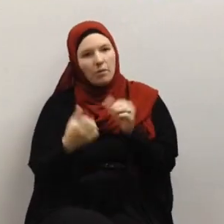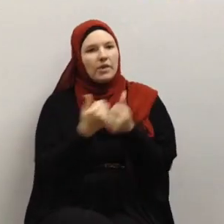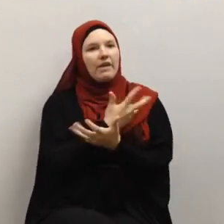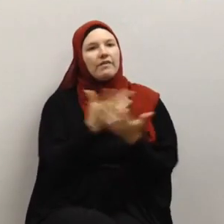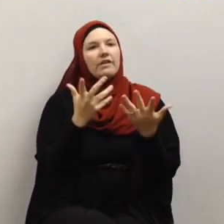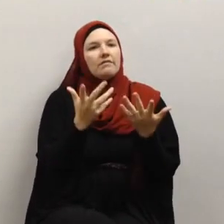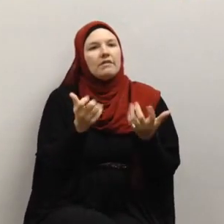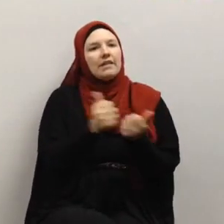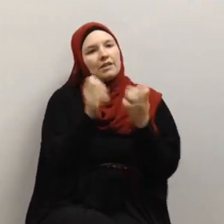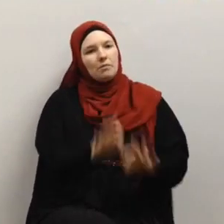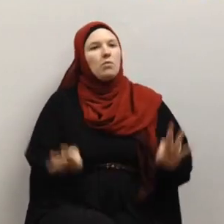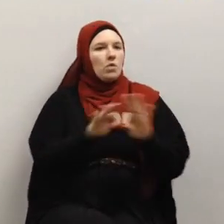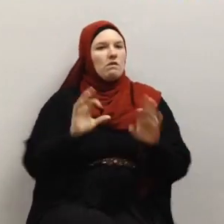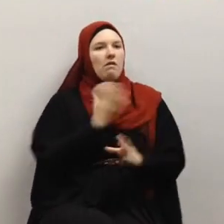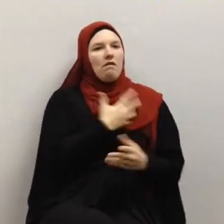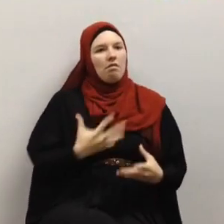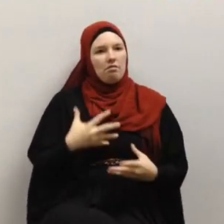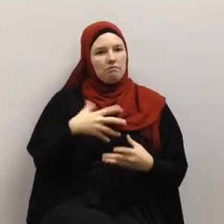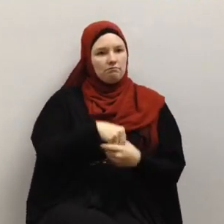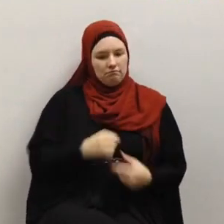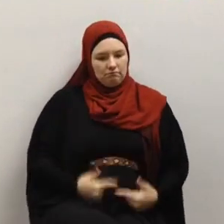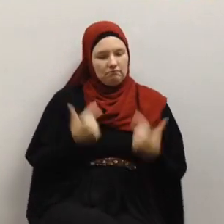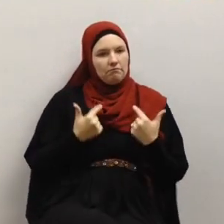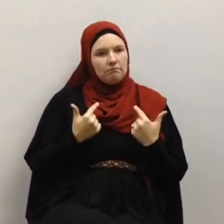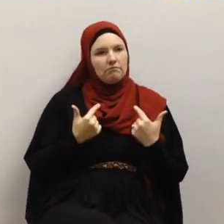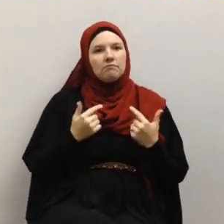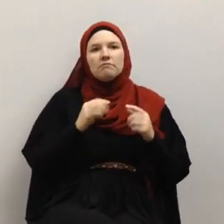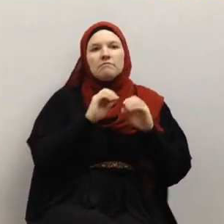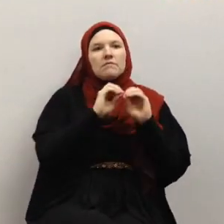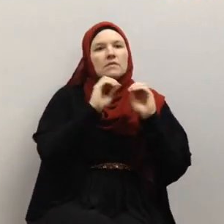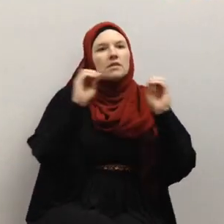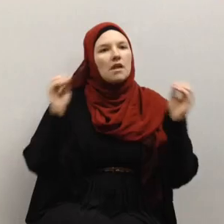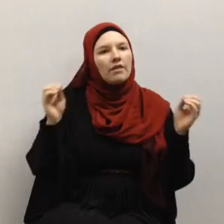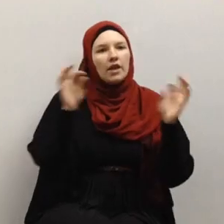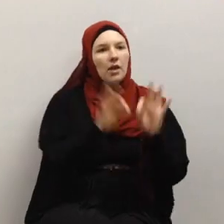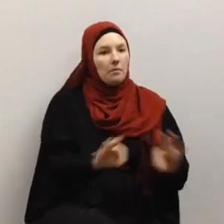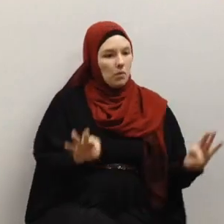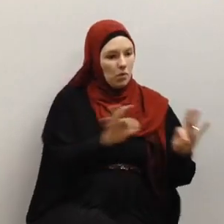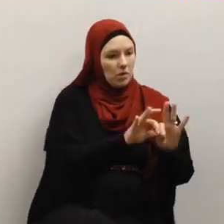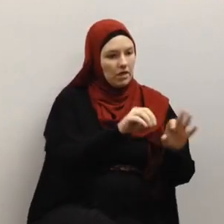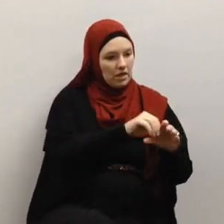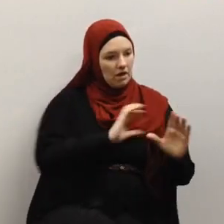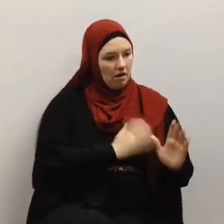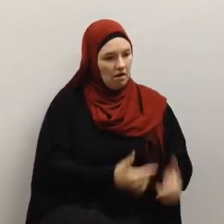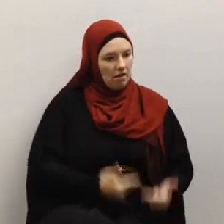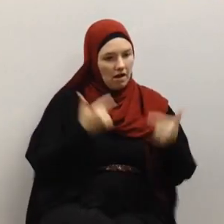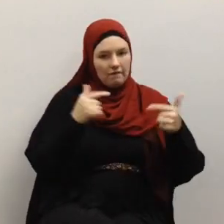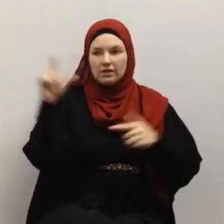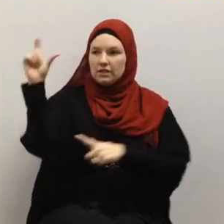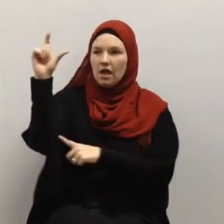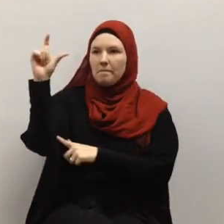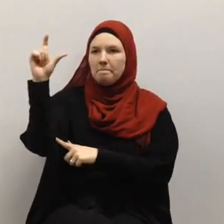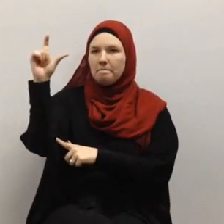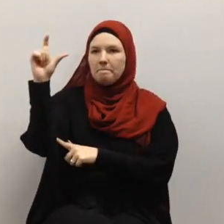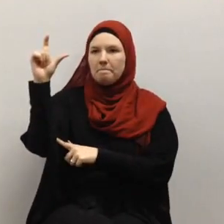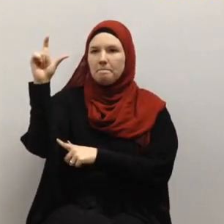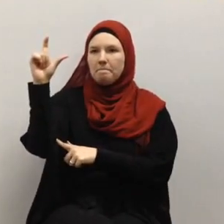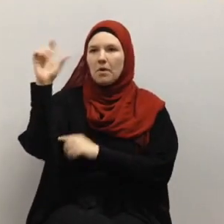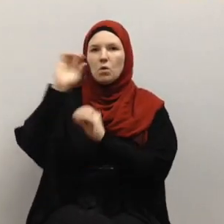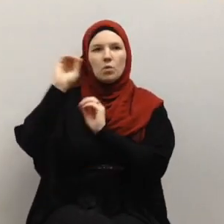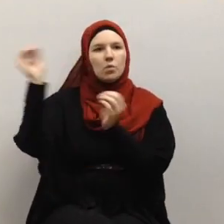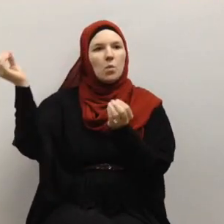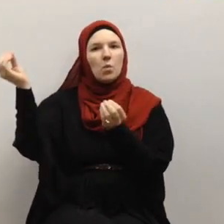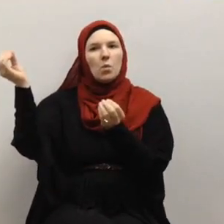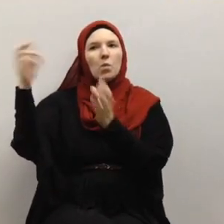is important in our life. There is nothing important in our life that Islam is silent